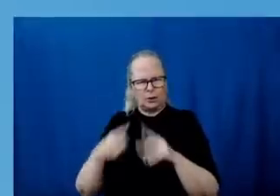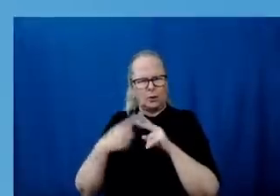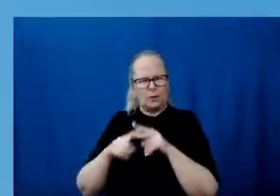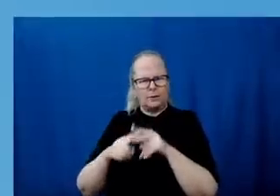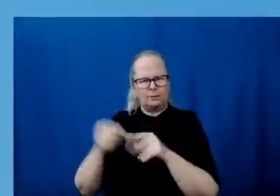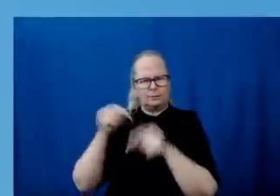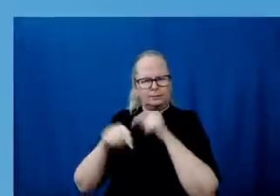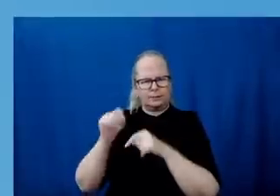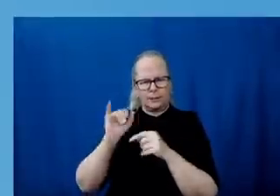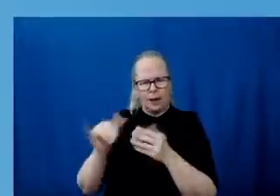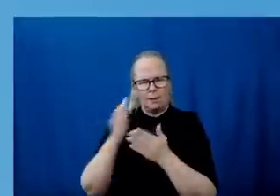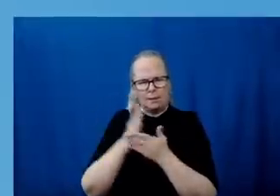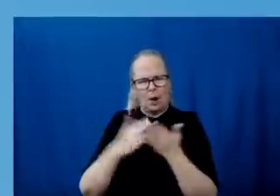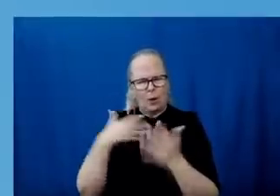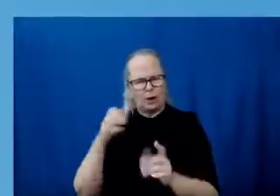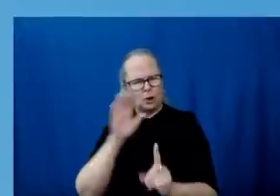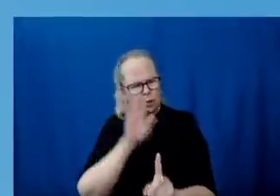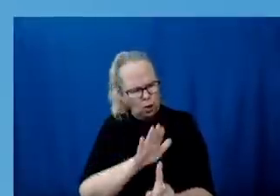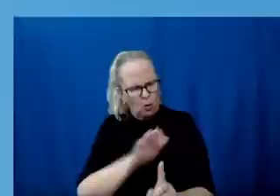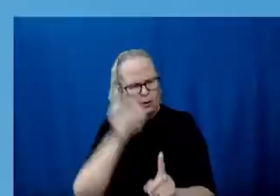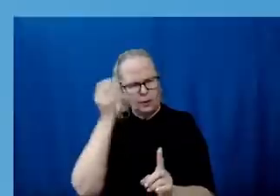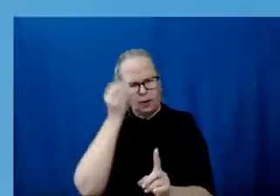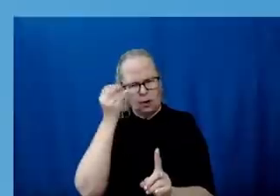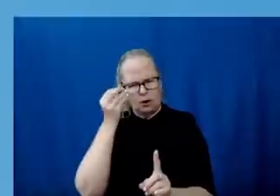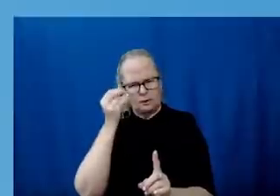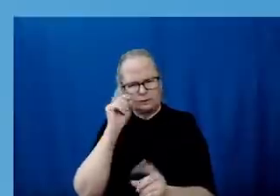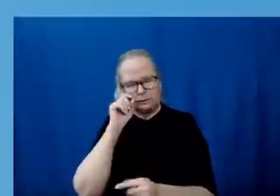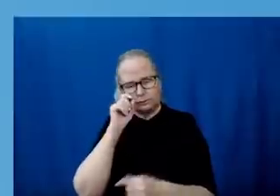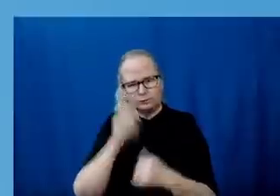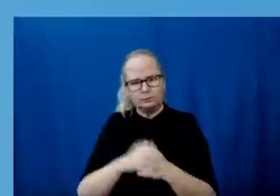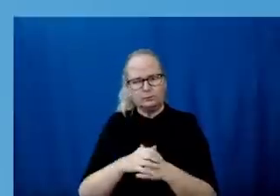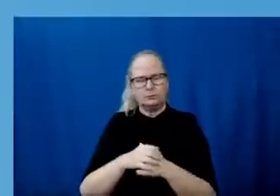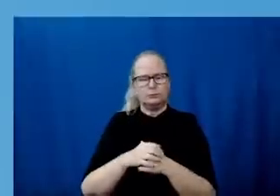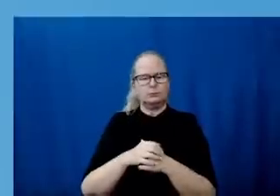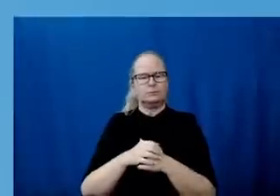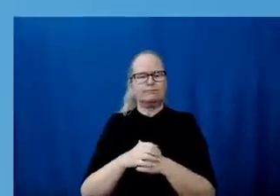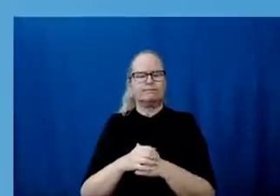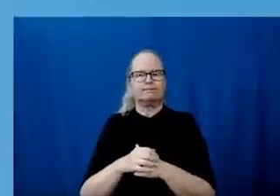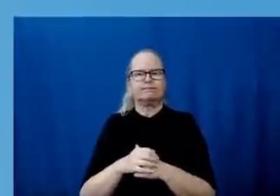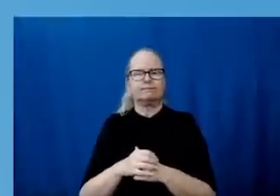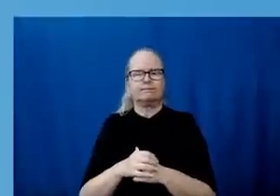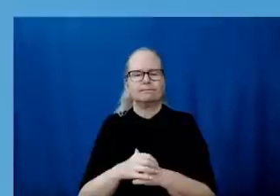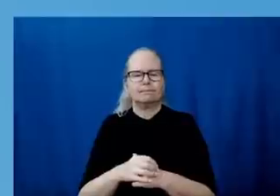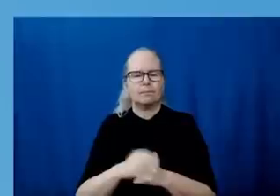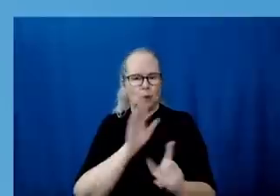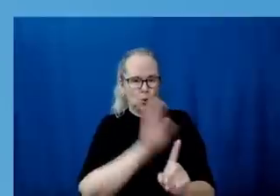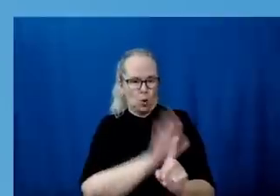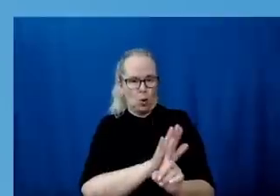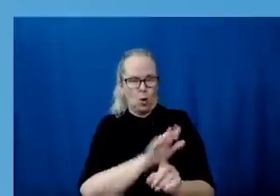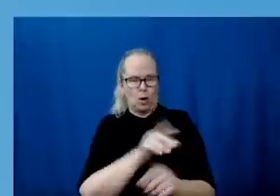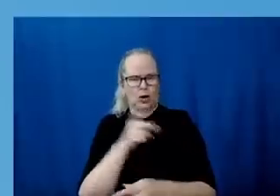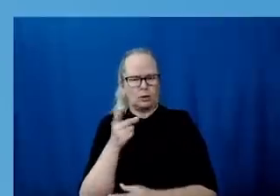back to the question that we had started this little section on, because I would love to have your thoughts, because your